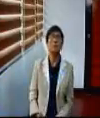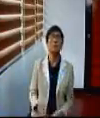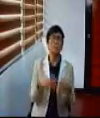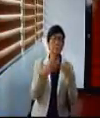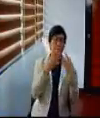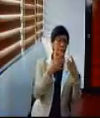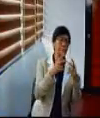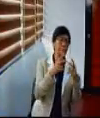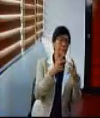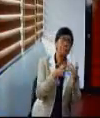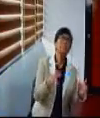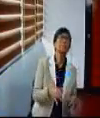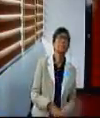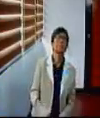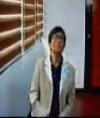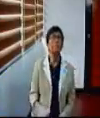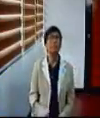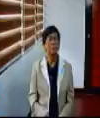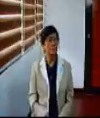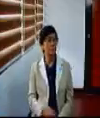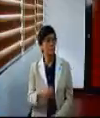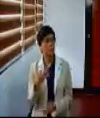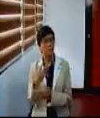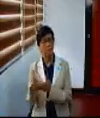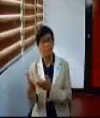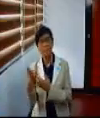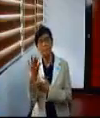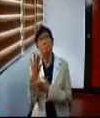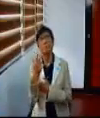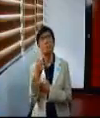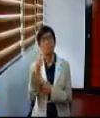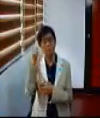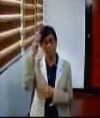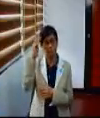much. Good morning, Mr. Rado, and thank you.